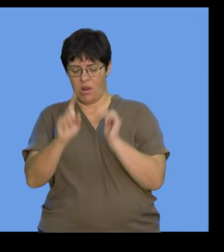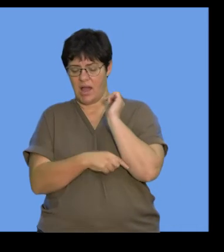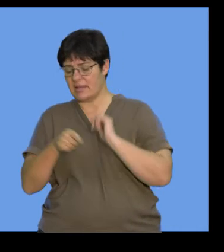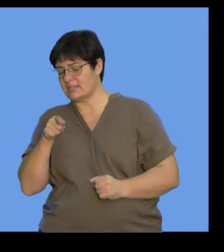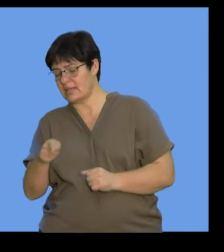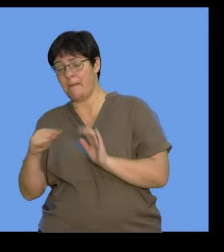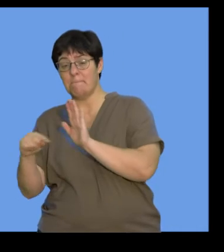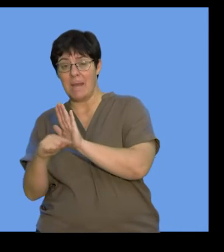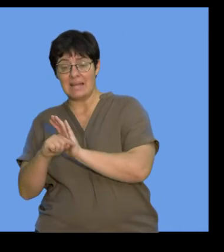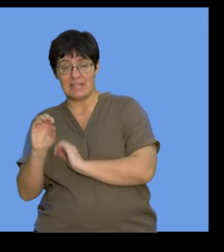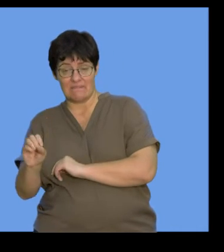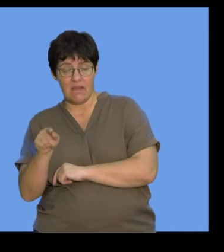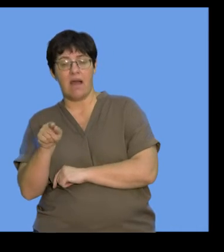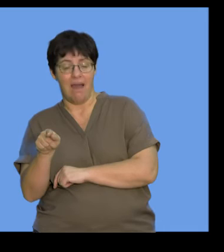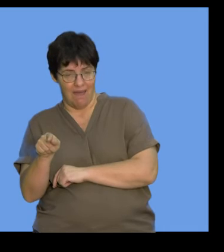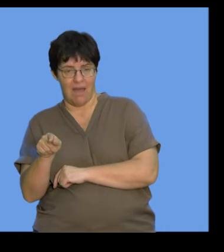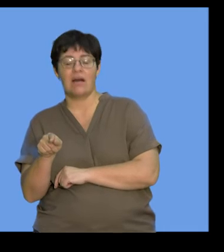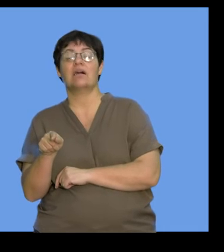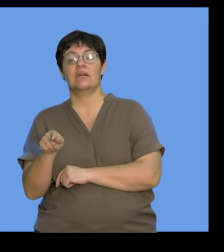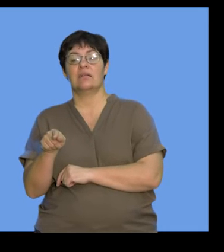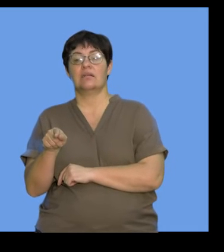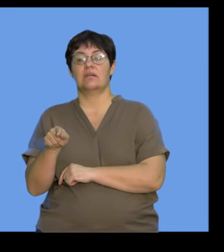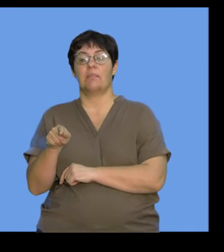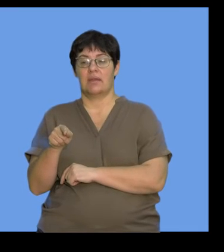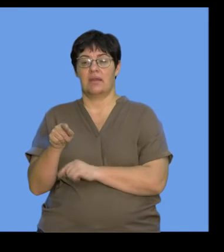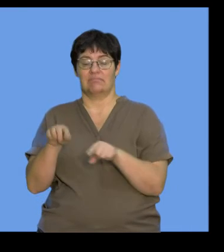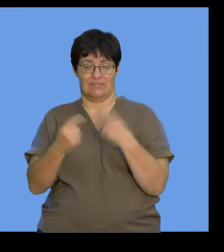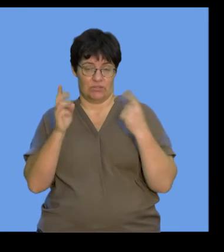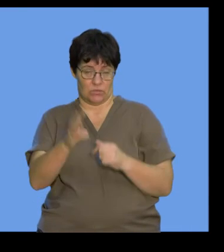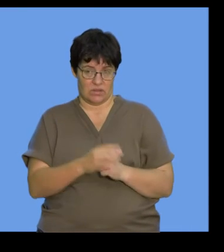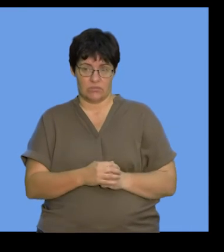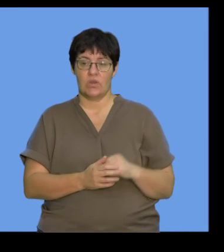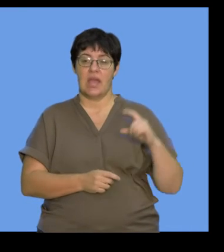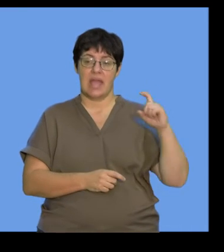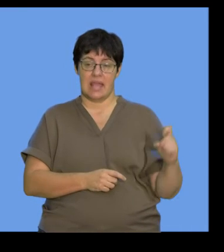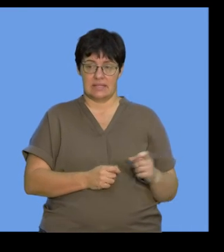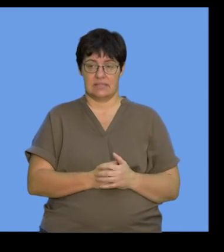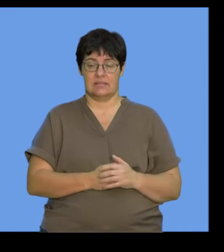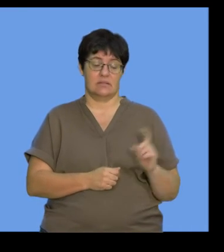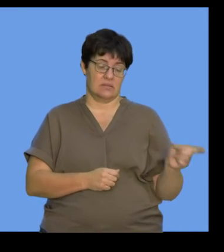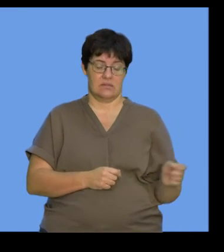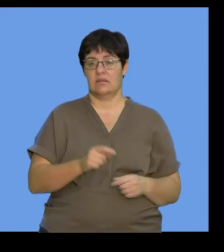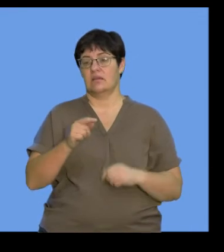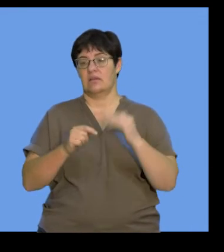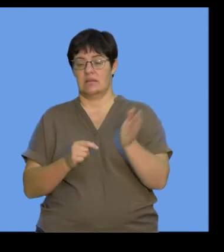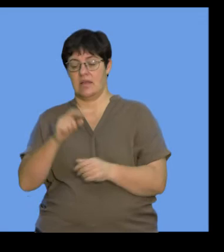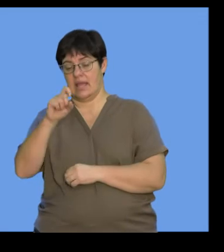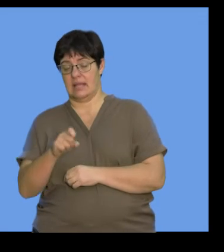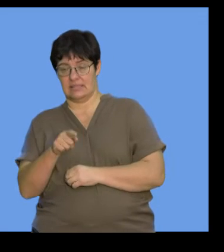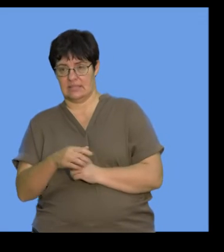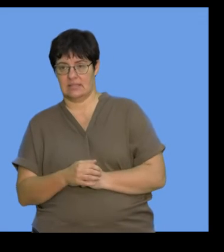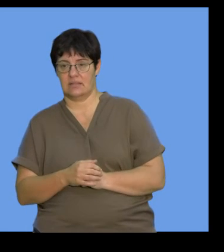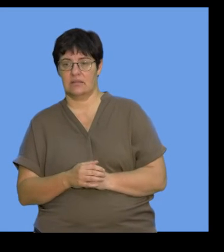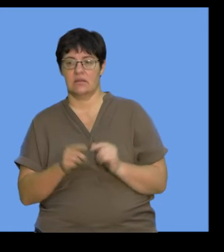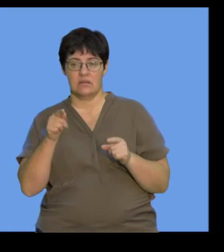last sign. If it's a minus, it means your two signs will be different. So this will be x